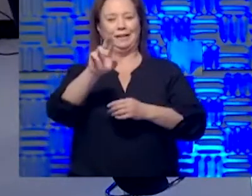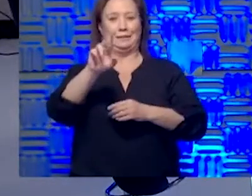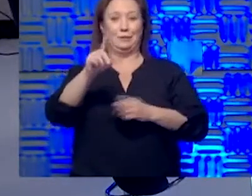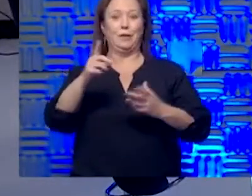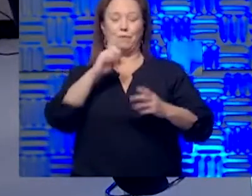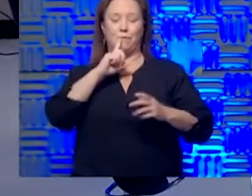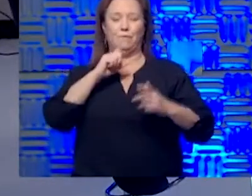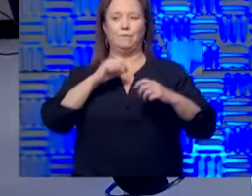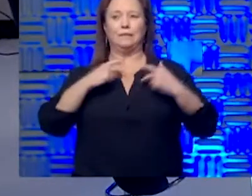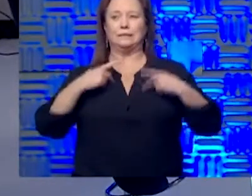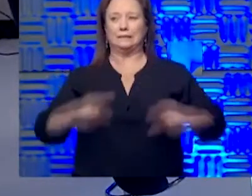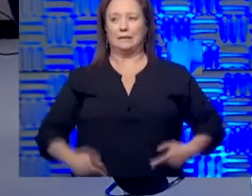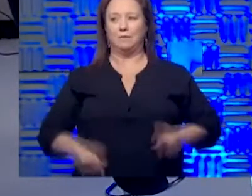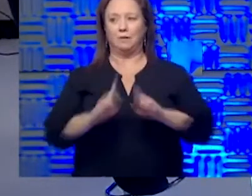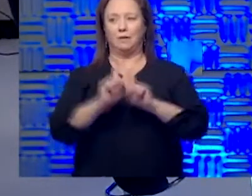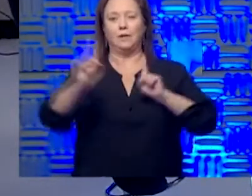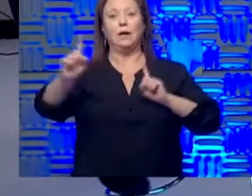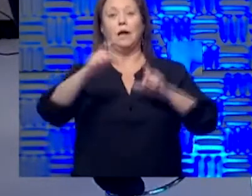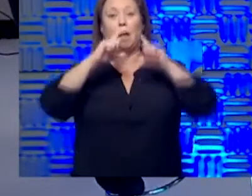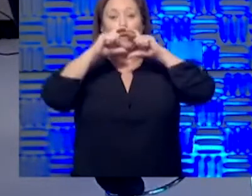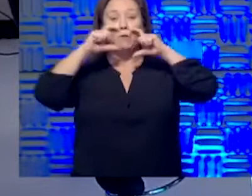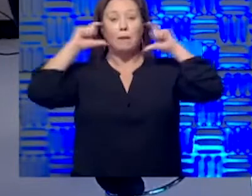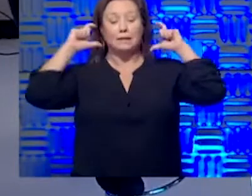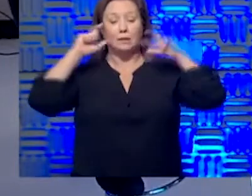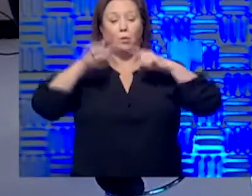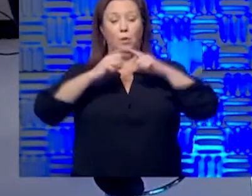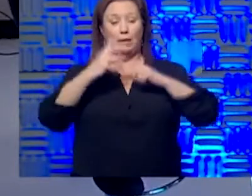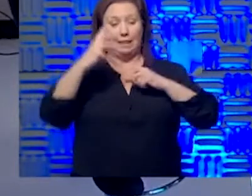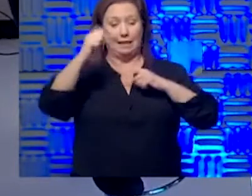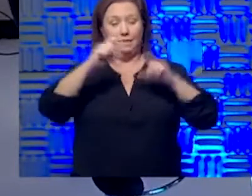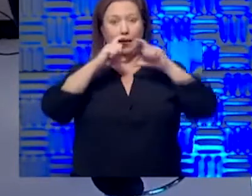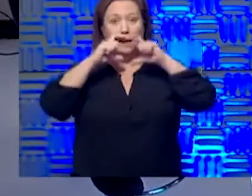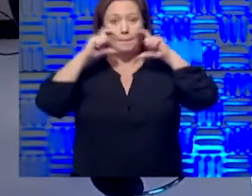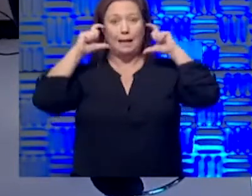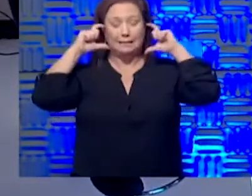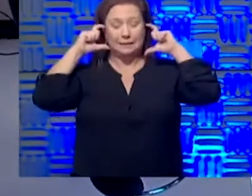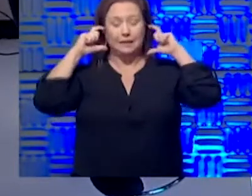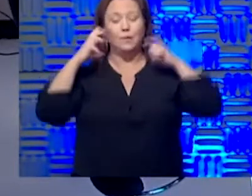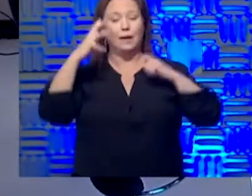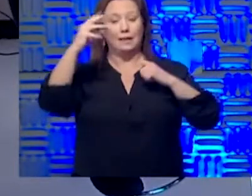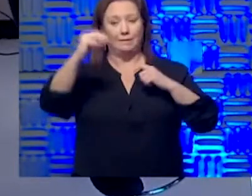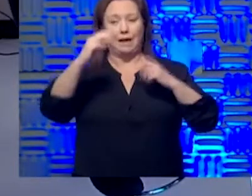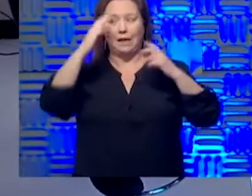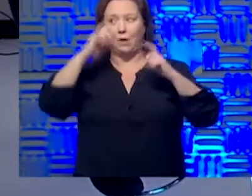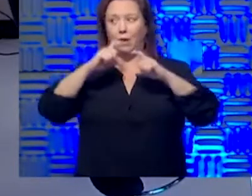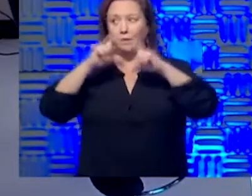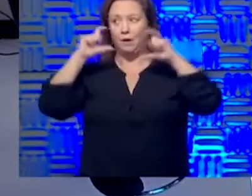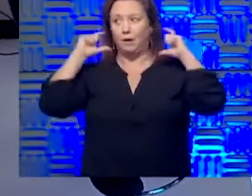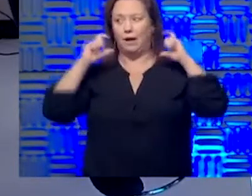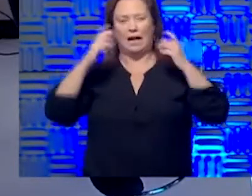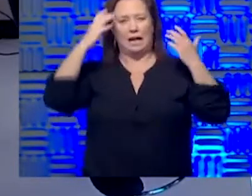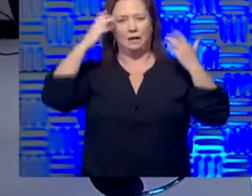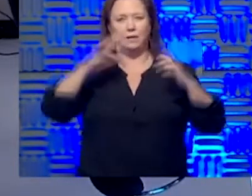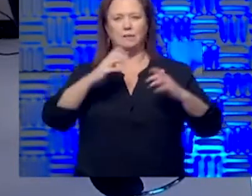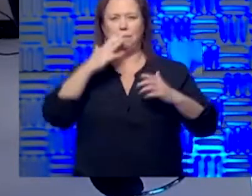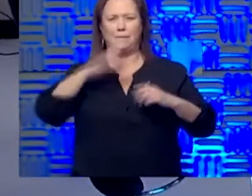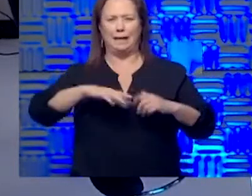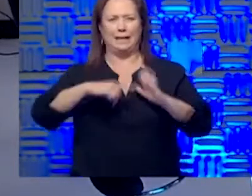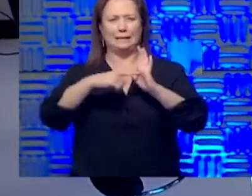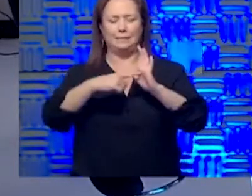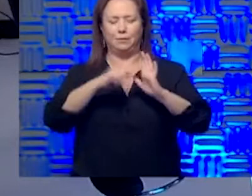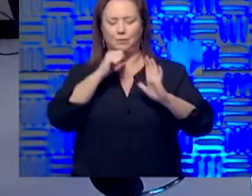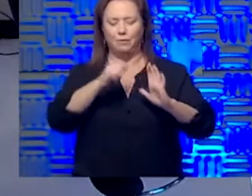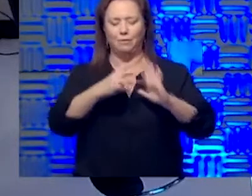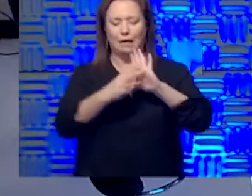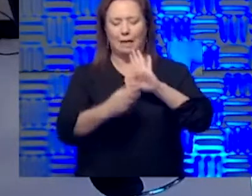physically distanced. We are. And so we wear it's- our mask as soon as we walk out of here. Right. I've got So- my mask. I know how to put it on. Well, I've that was got a bad mine. example. Don't mimic that.